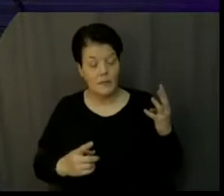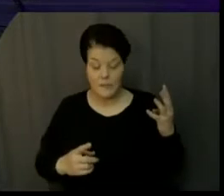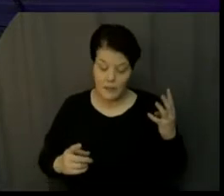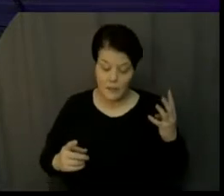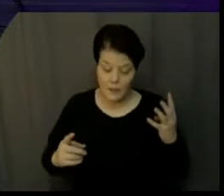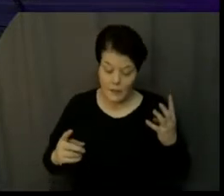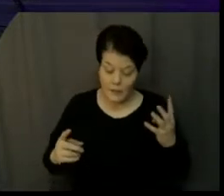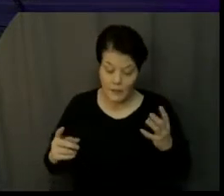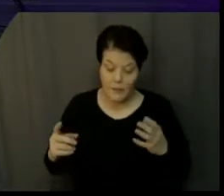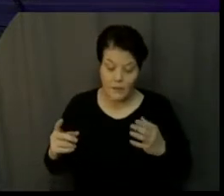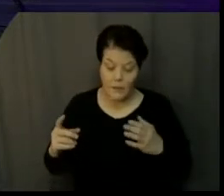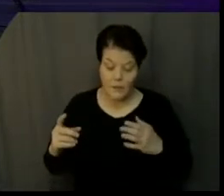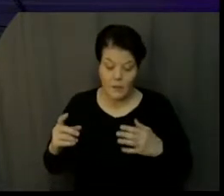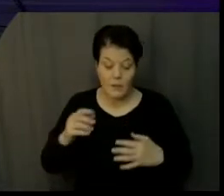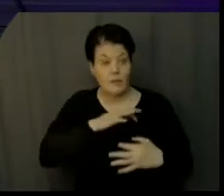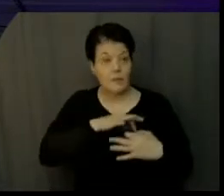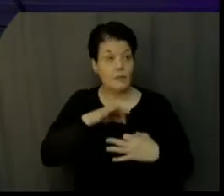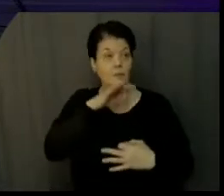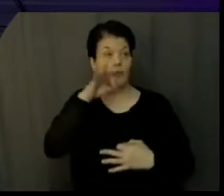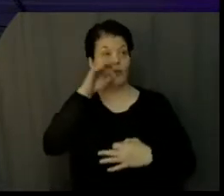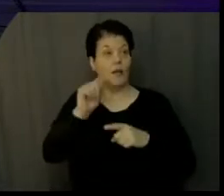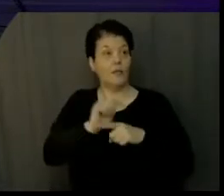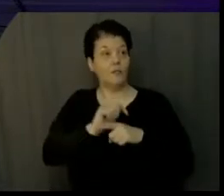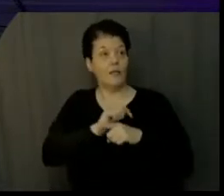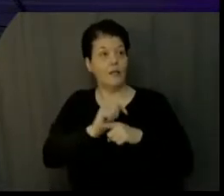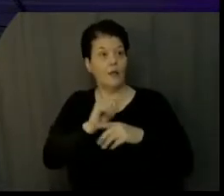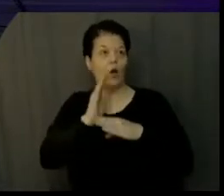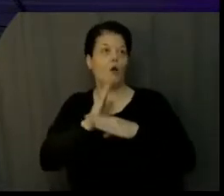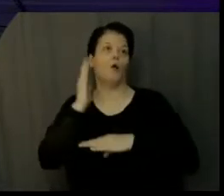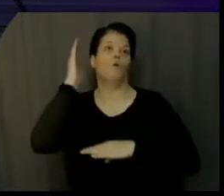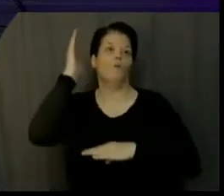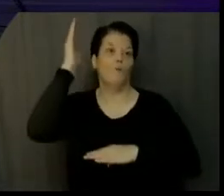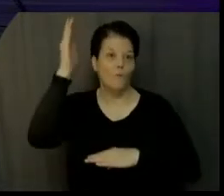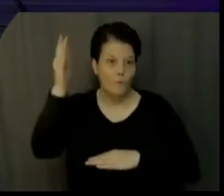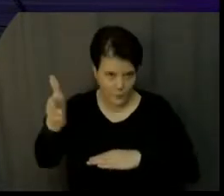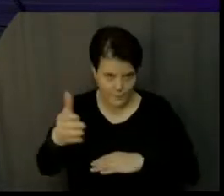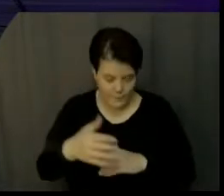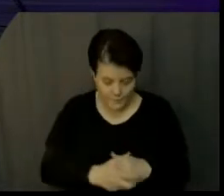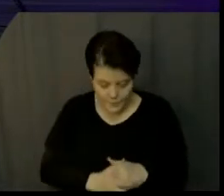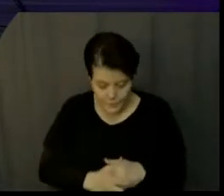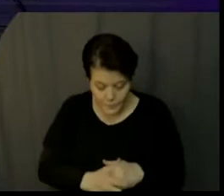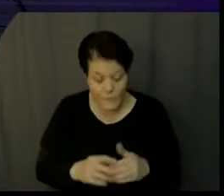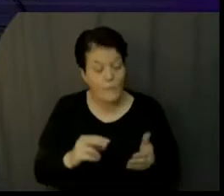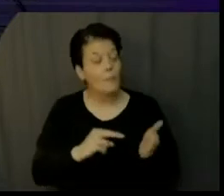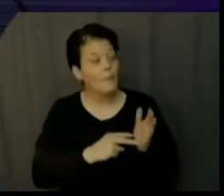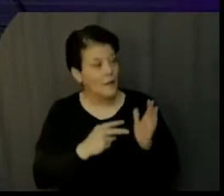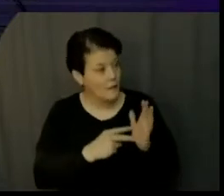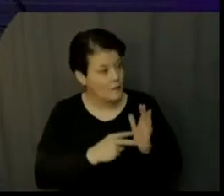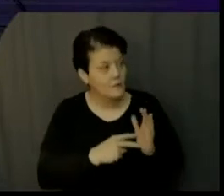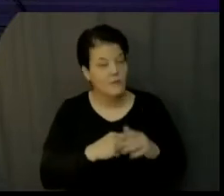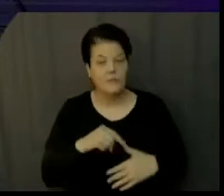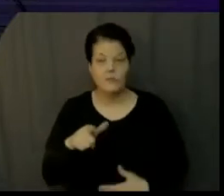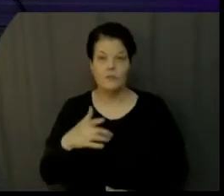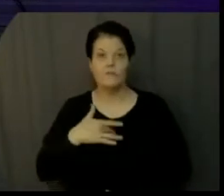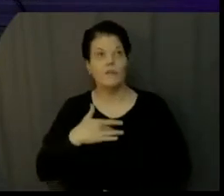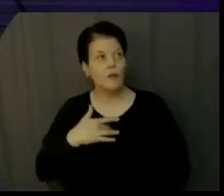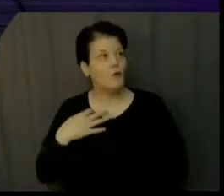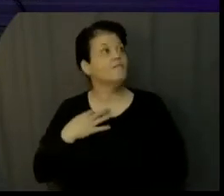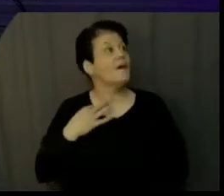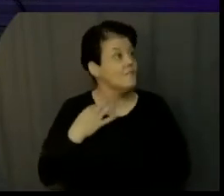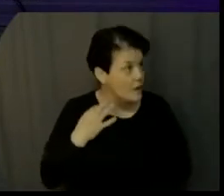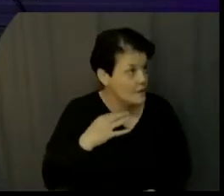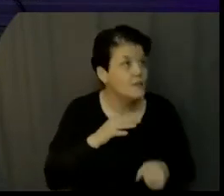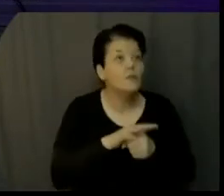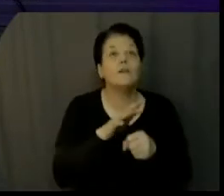this is if you believe all you need to do is get alone, read your Bible, pray enough, volunteer enough for enough ministries, then that will do.